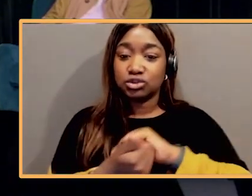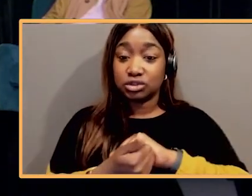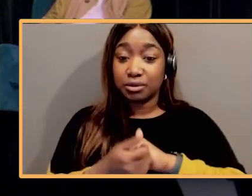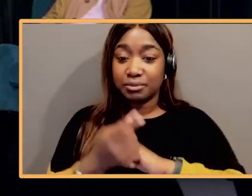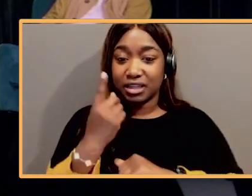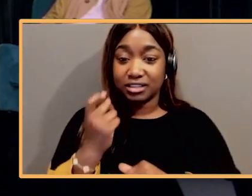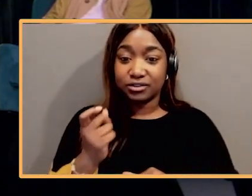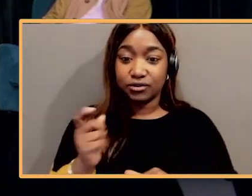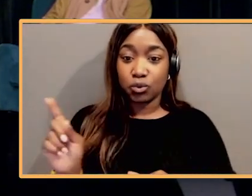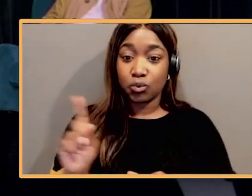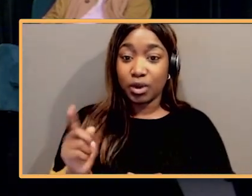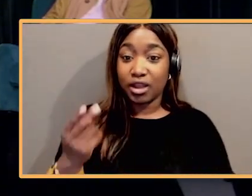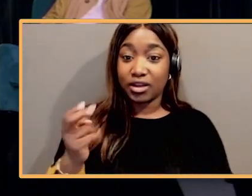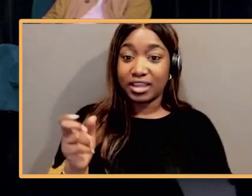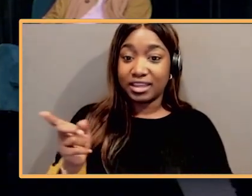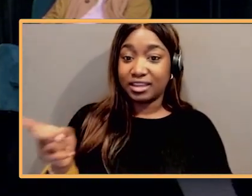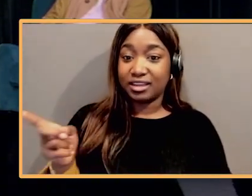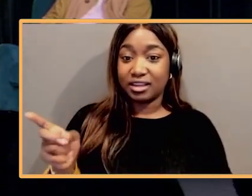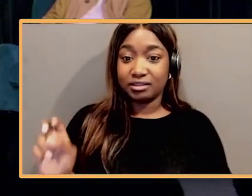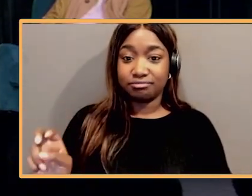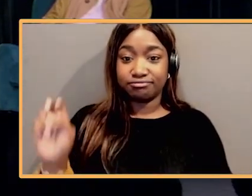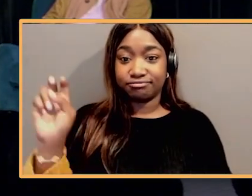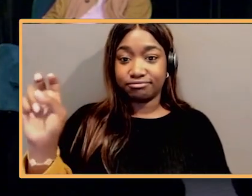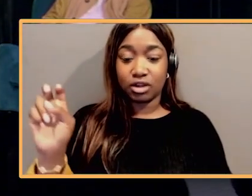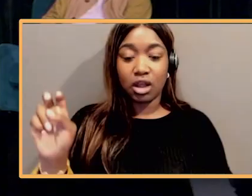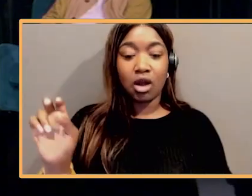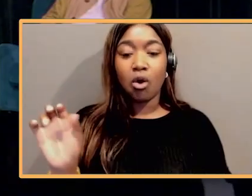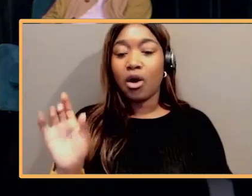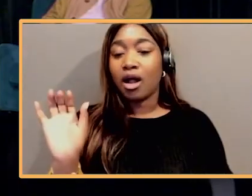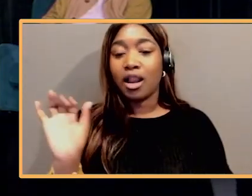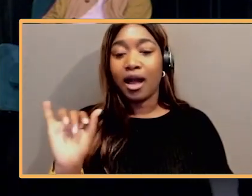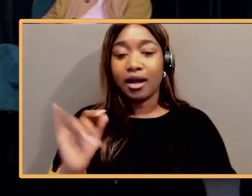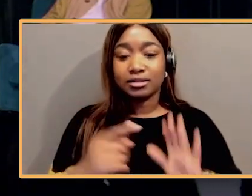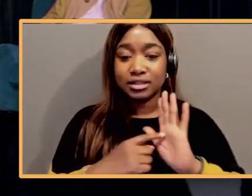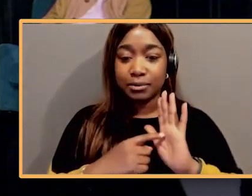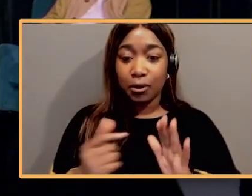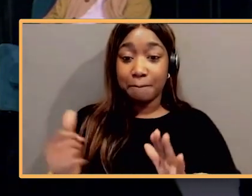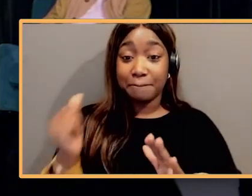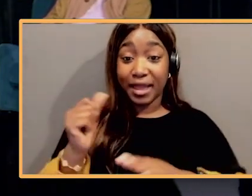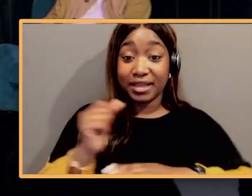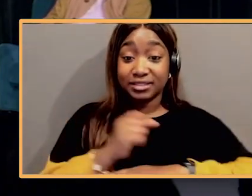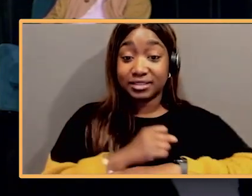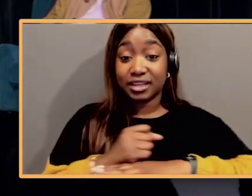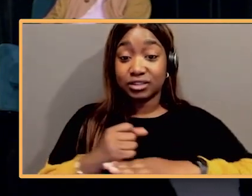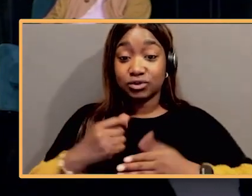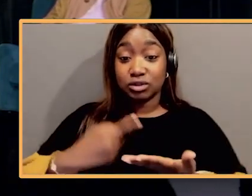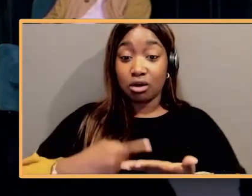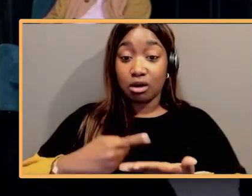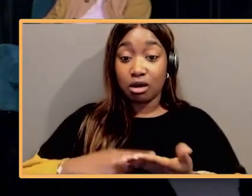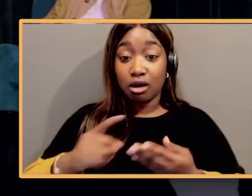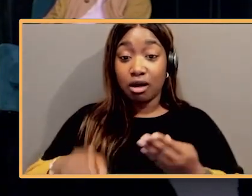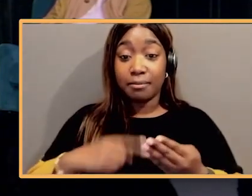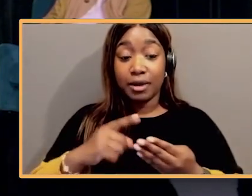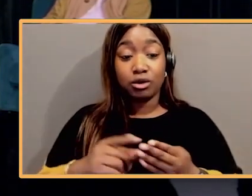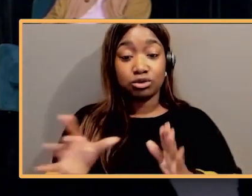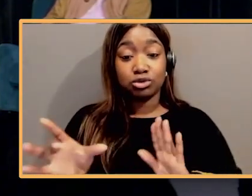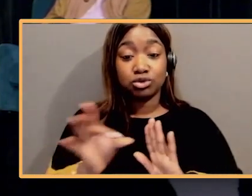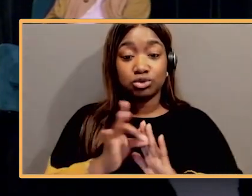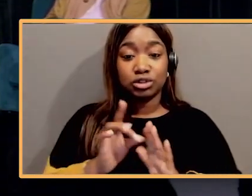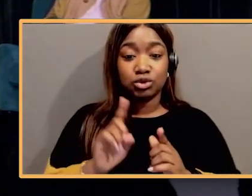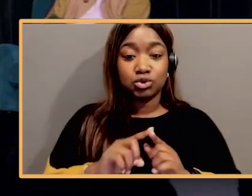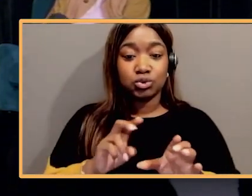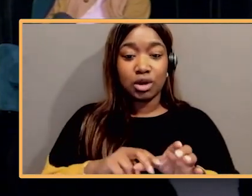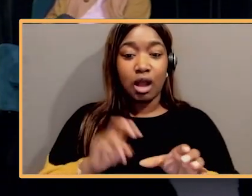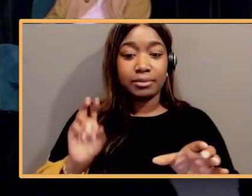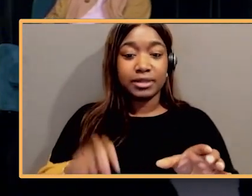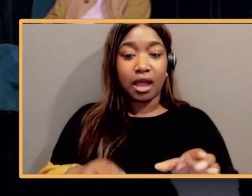is I don't want, backstage we talked about choosing choosing to opt out